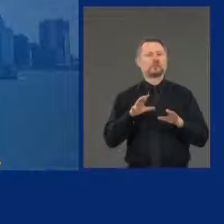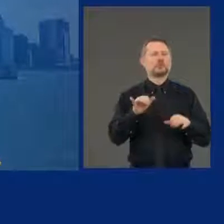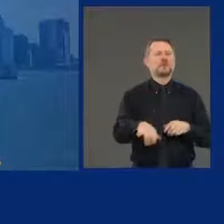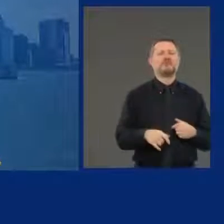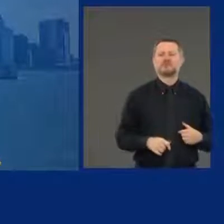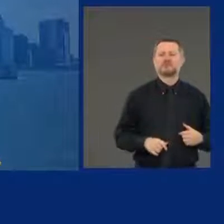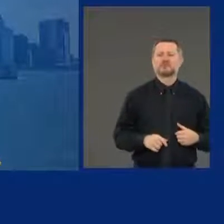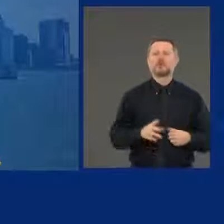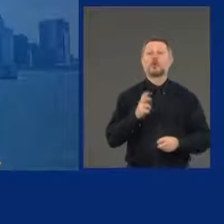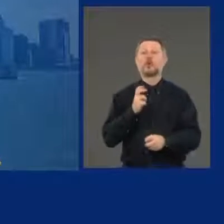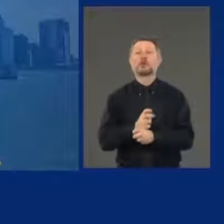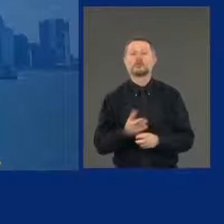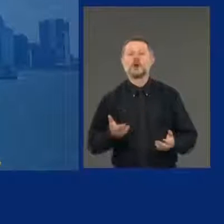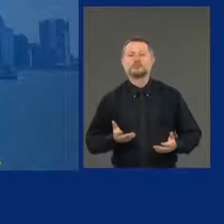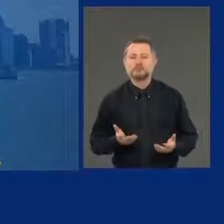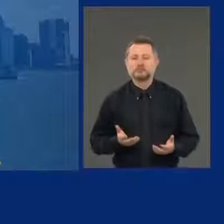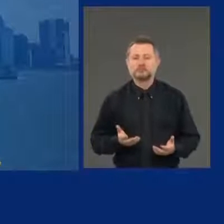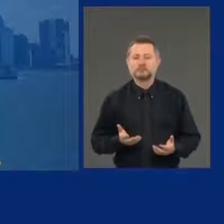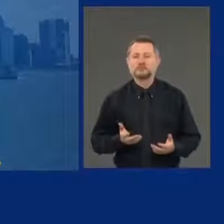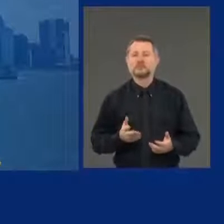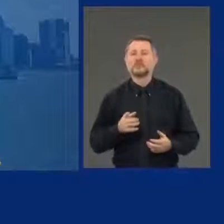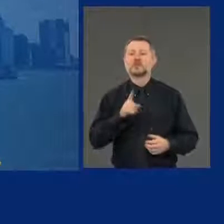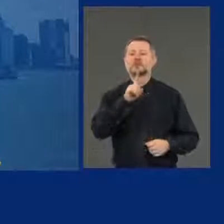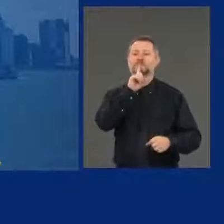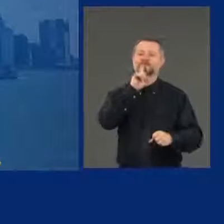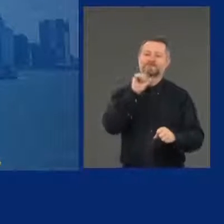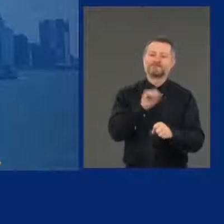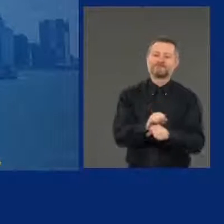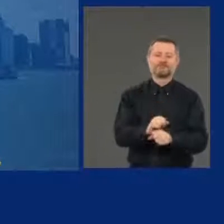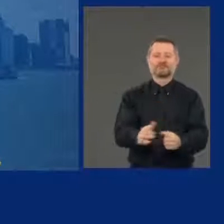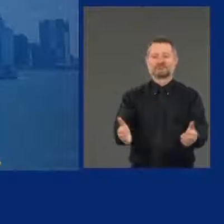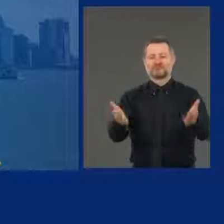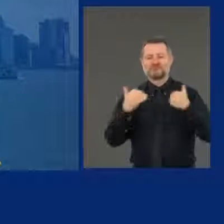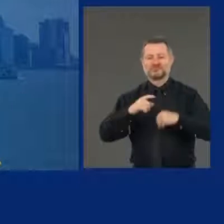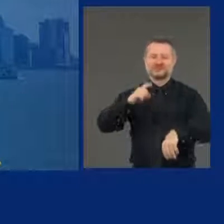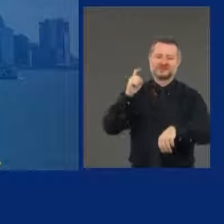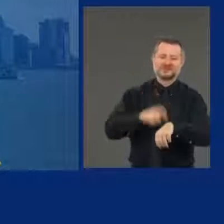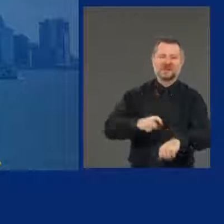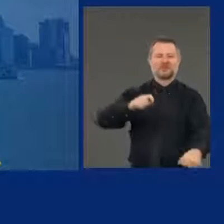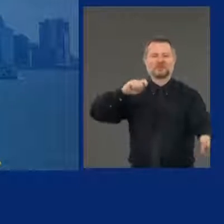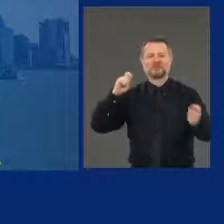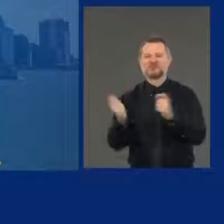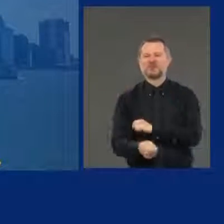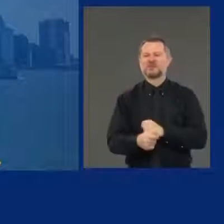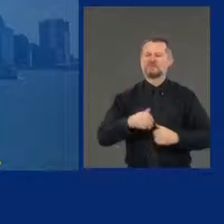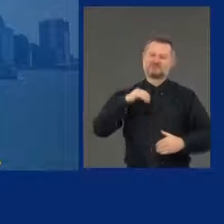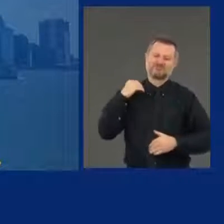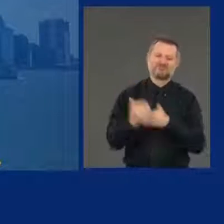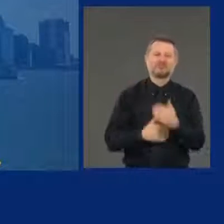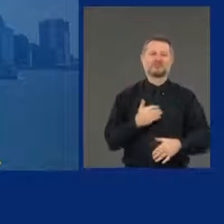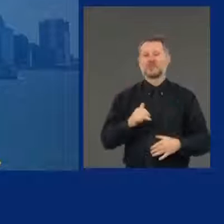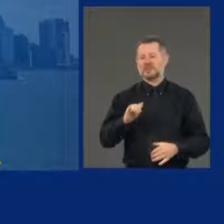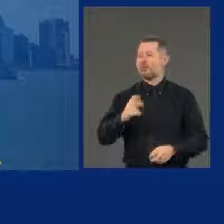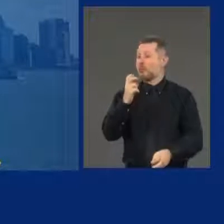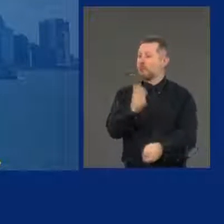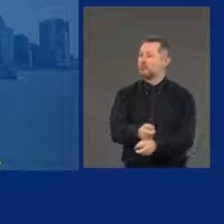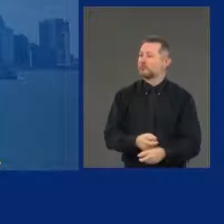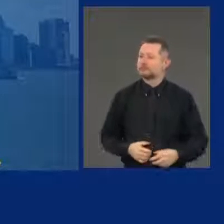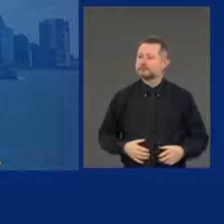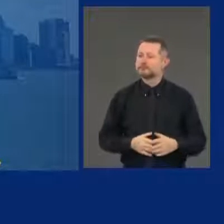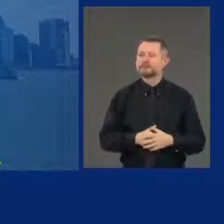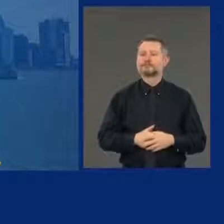Hard is, okay, let's redesign, let's reform, and this is what we're going to do going